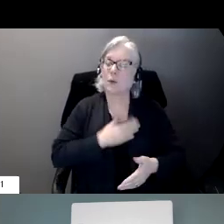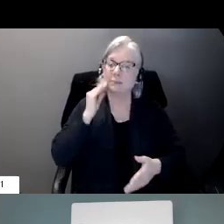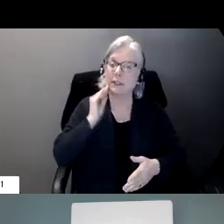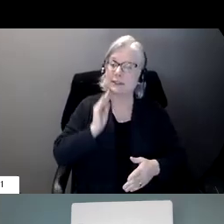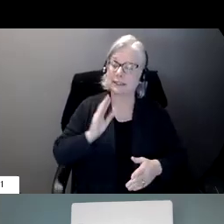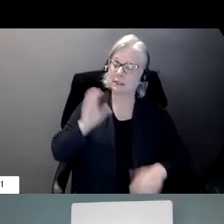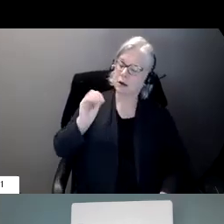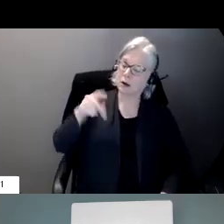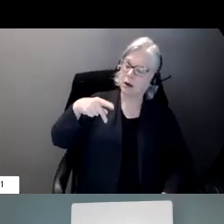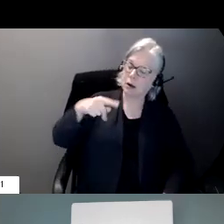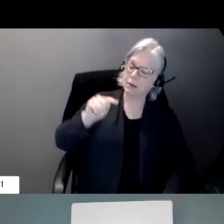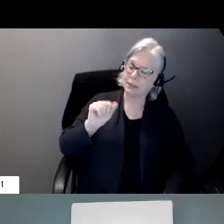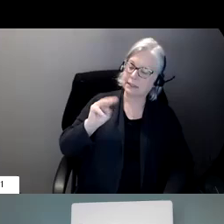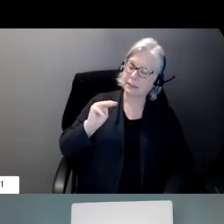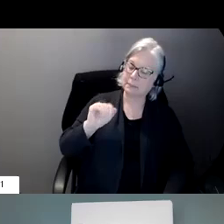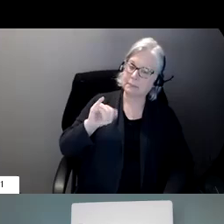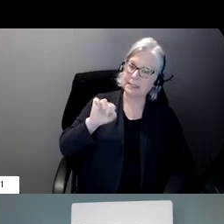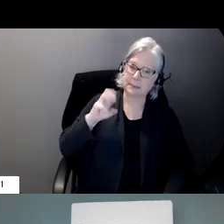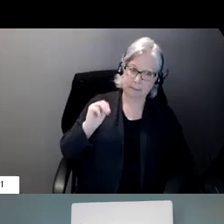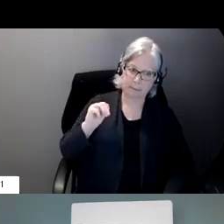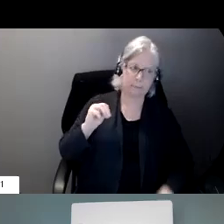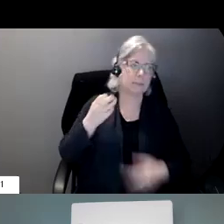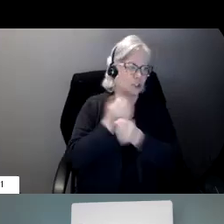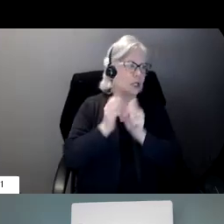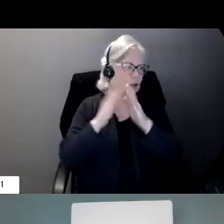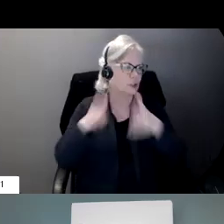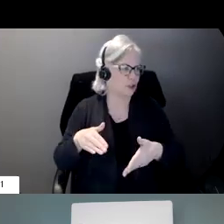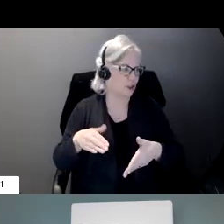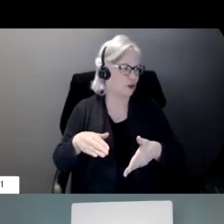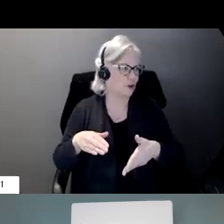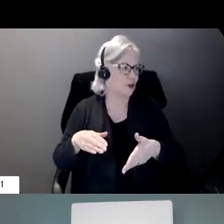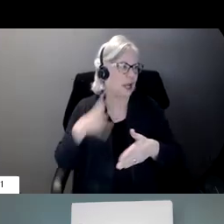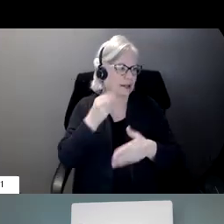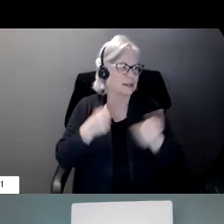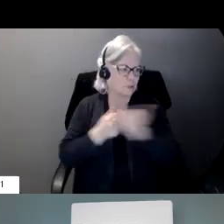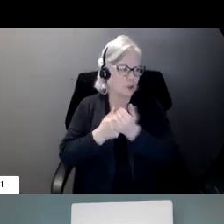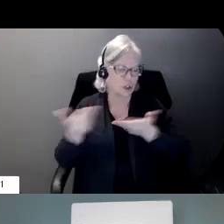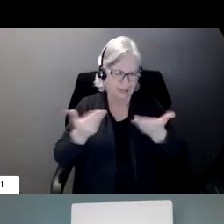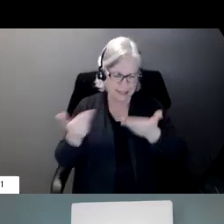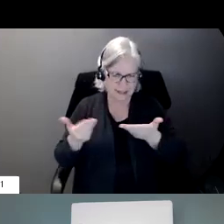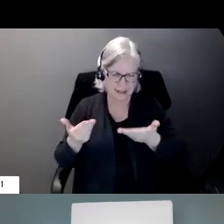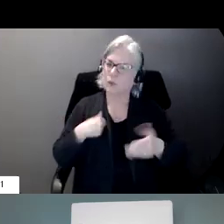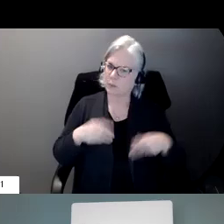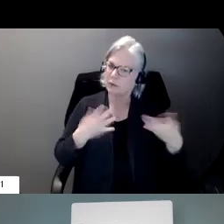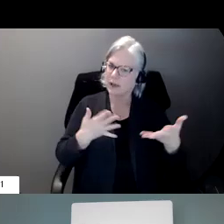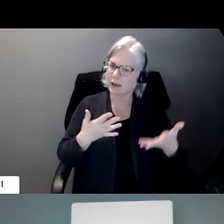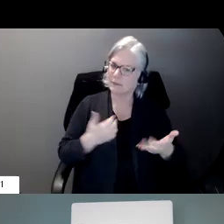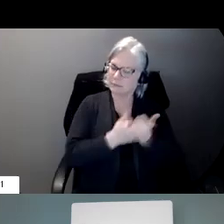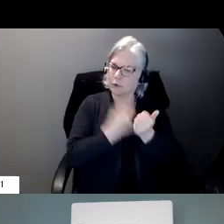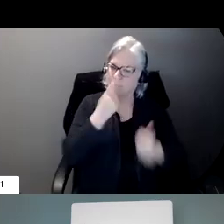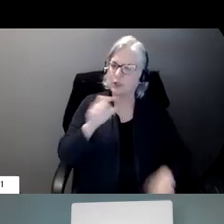Place Women's Shelter and Support Services, serving seniors in our shelter, as well as our awareness